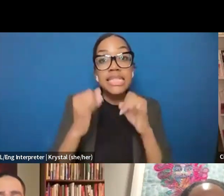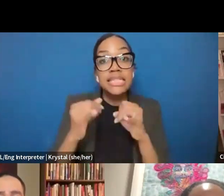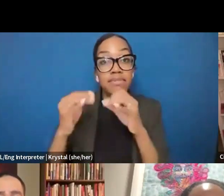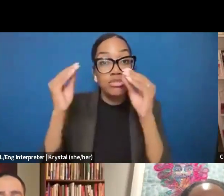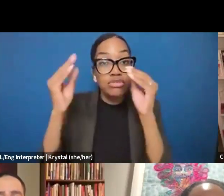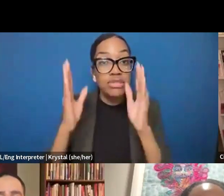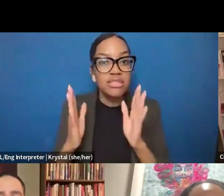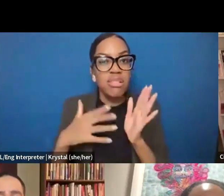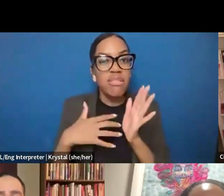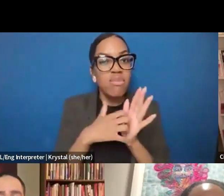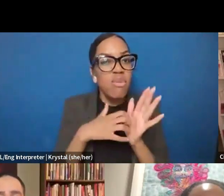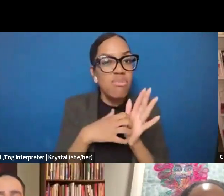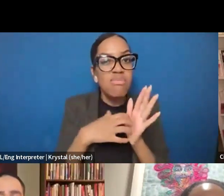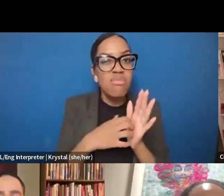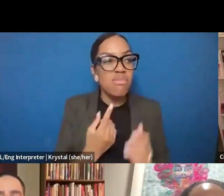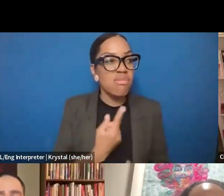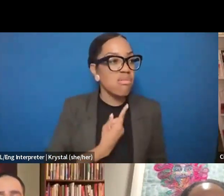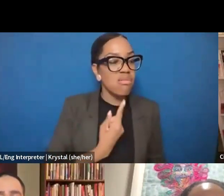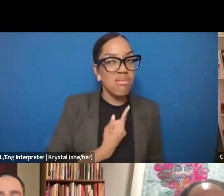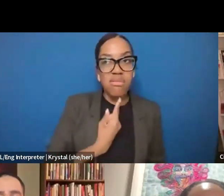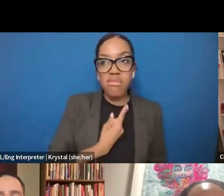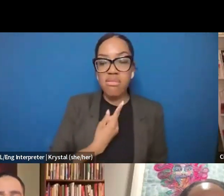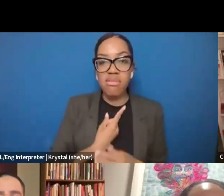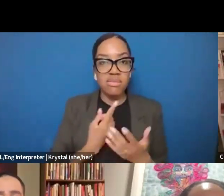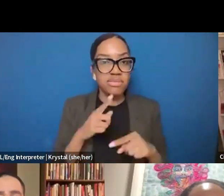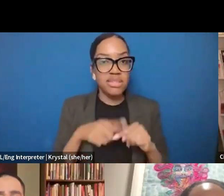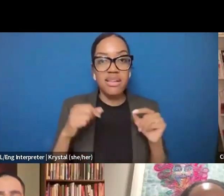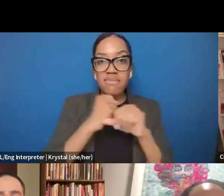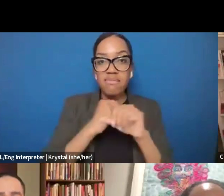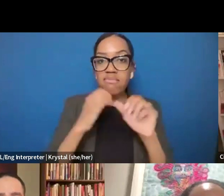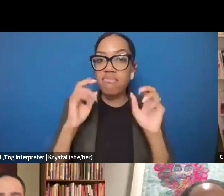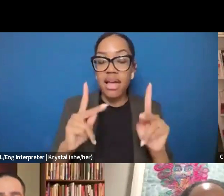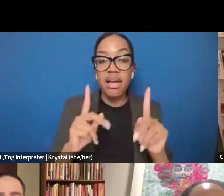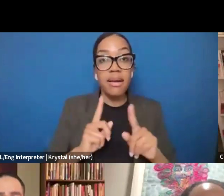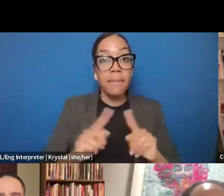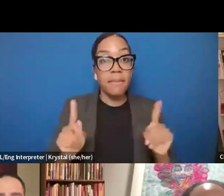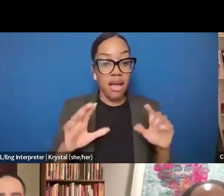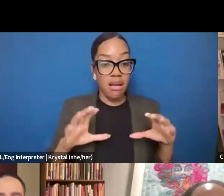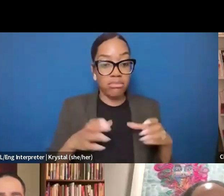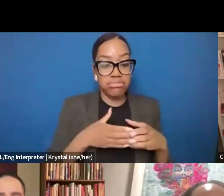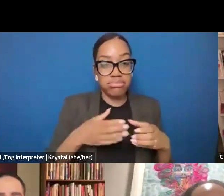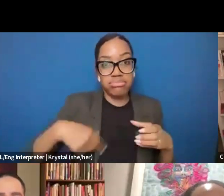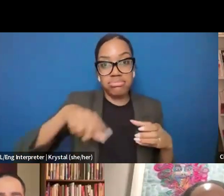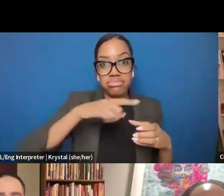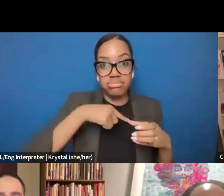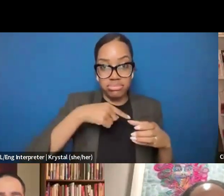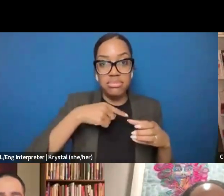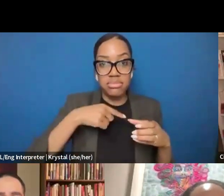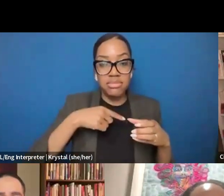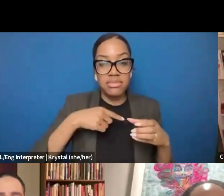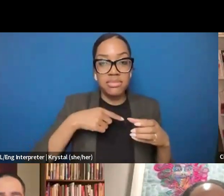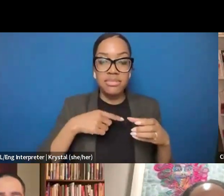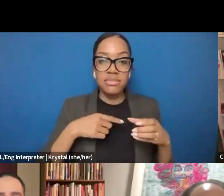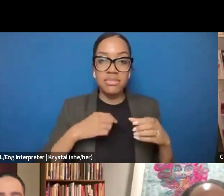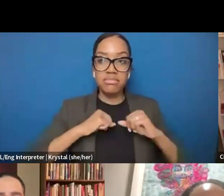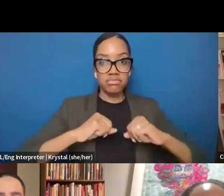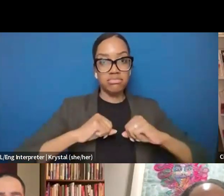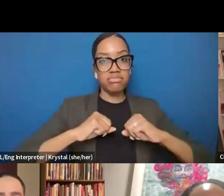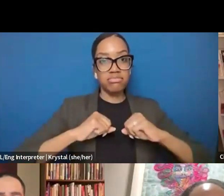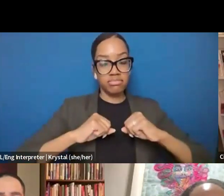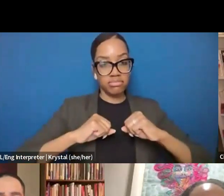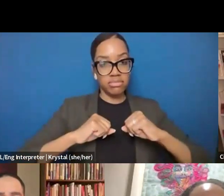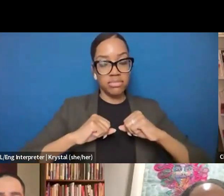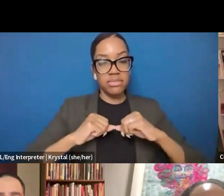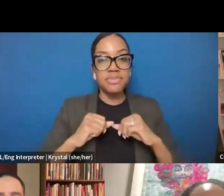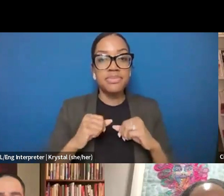organizations, the organizations couldn't be fired or targeted the way individual teachers could be targeted or fired, right? And so this is why